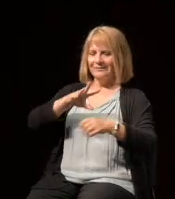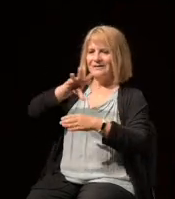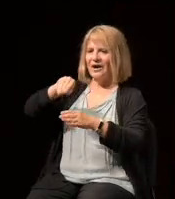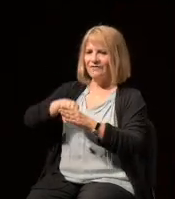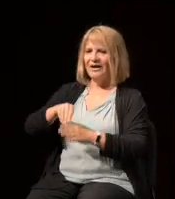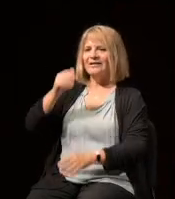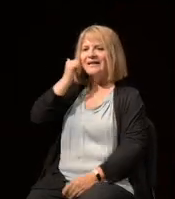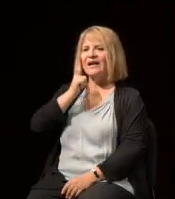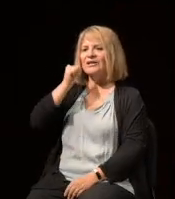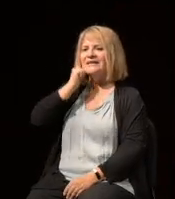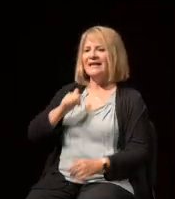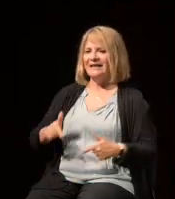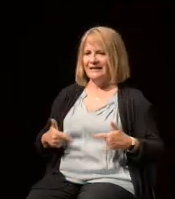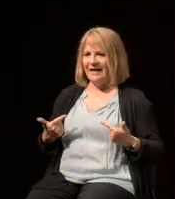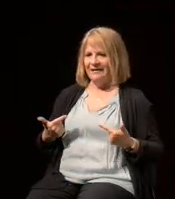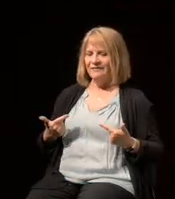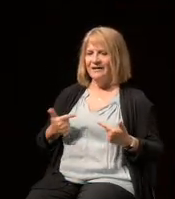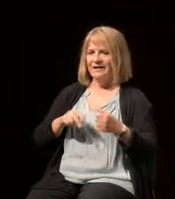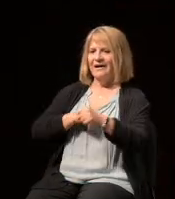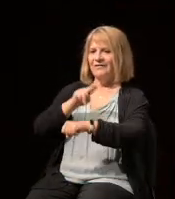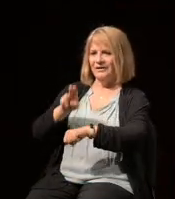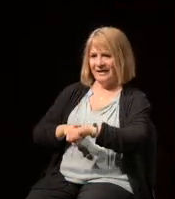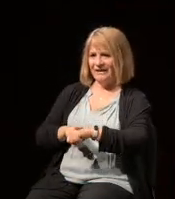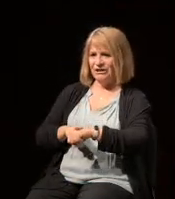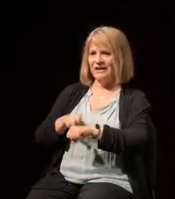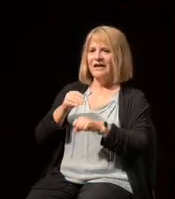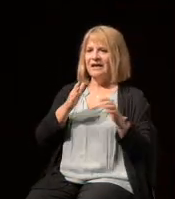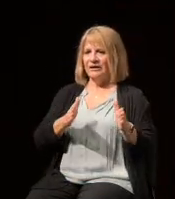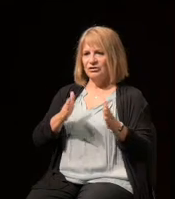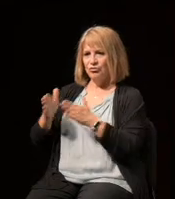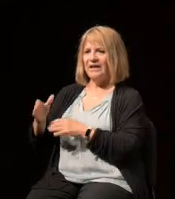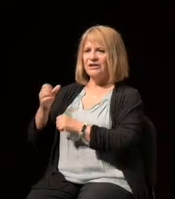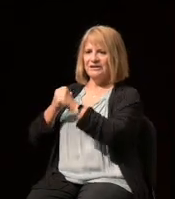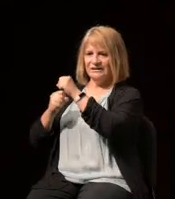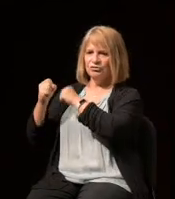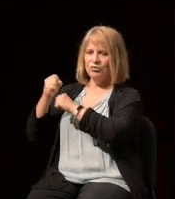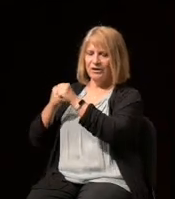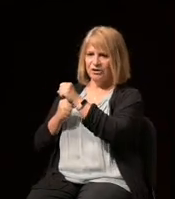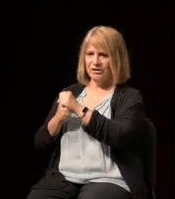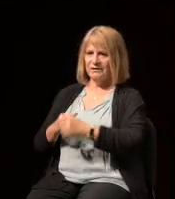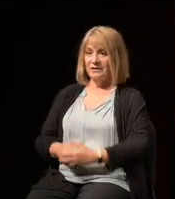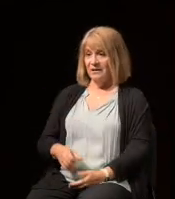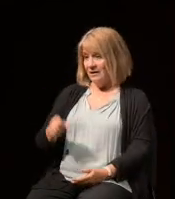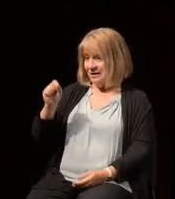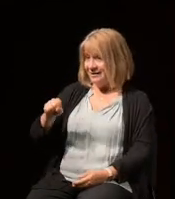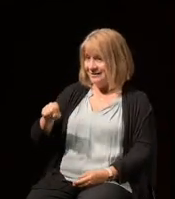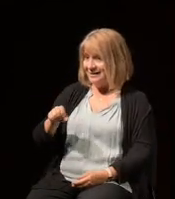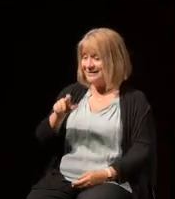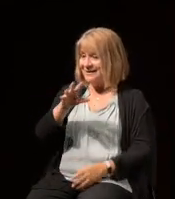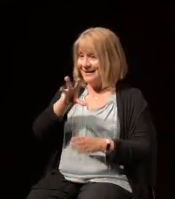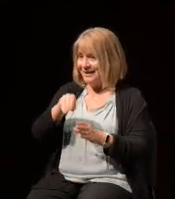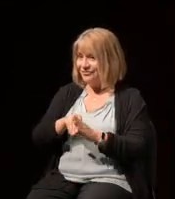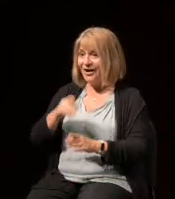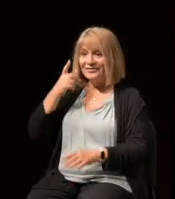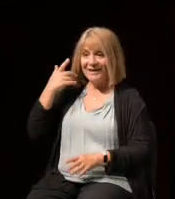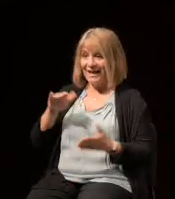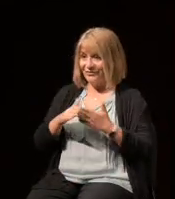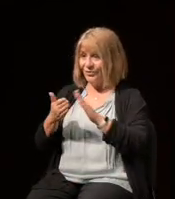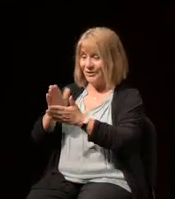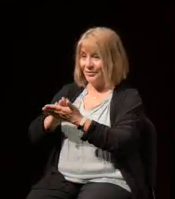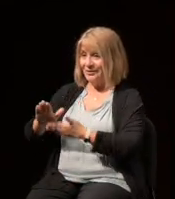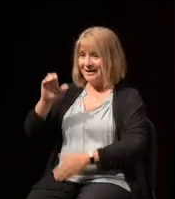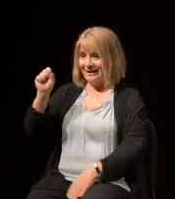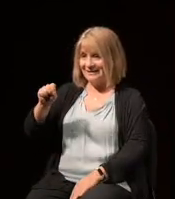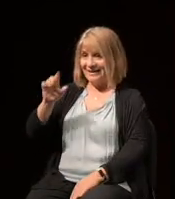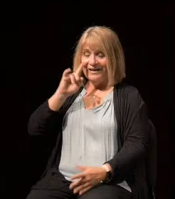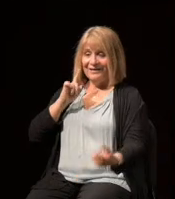daily life, of our nation, of our strategies, of our structures. And so yes, even in the California Community Colleges, that has a mission to make